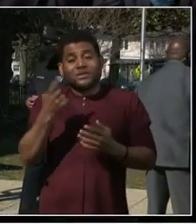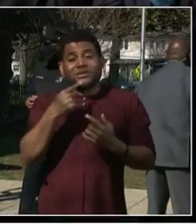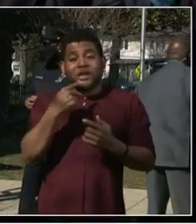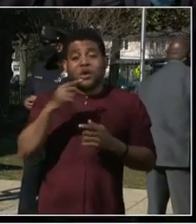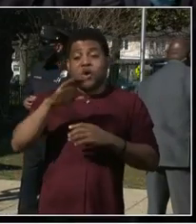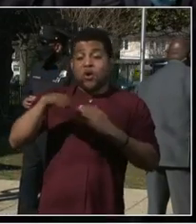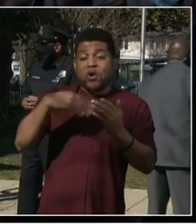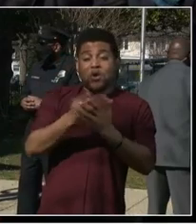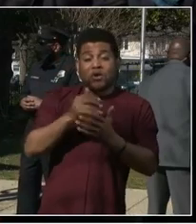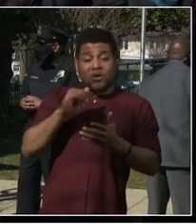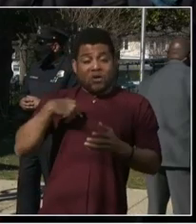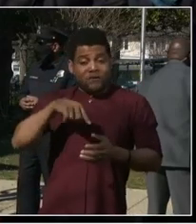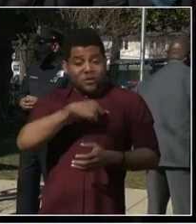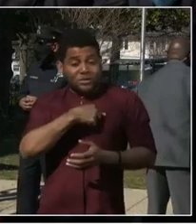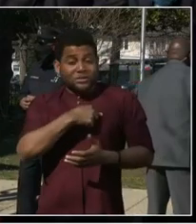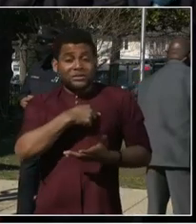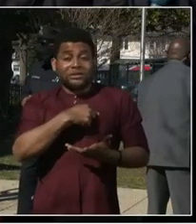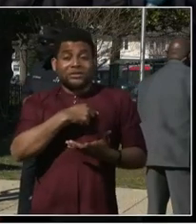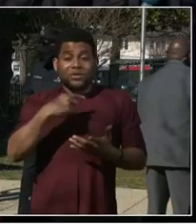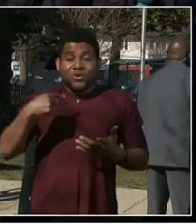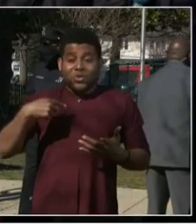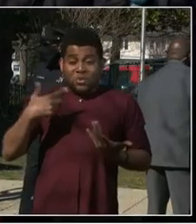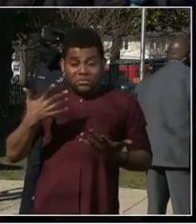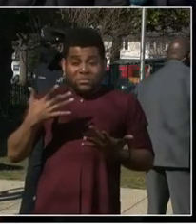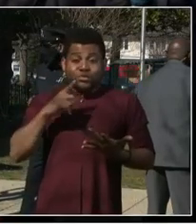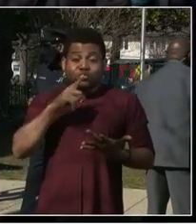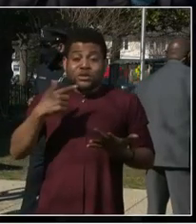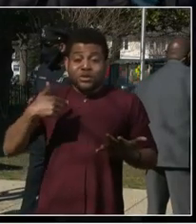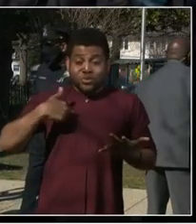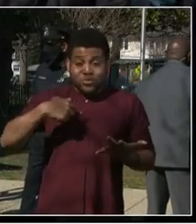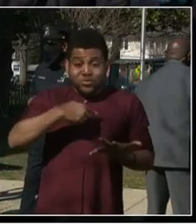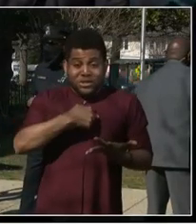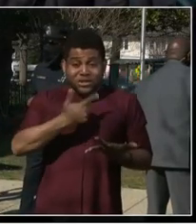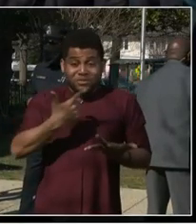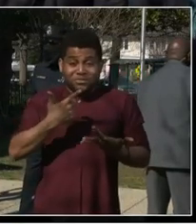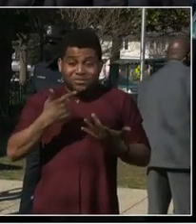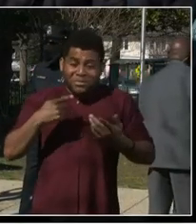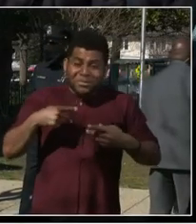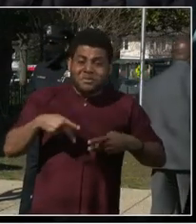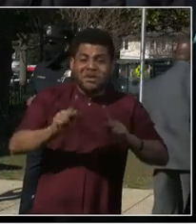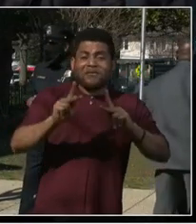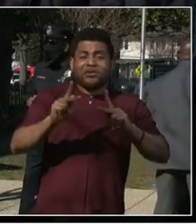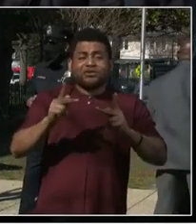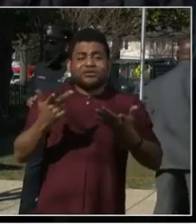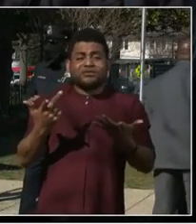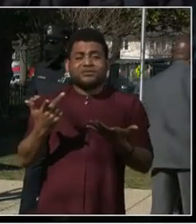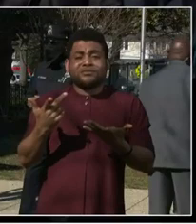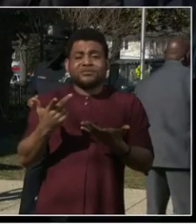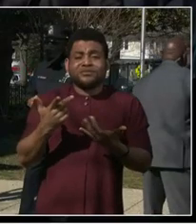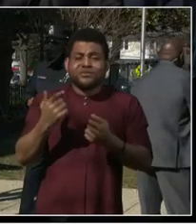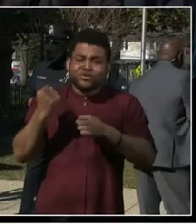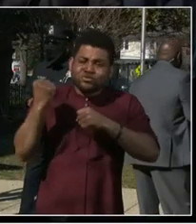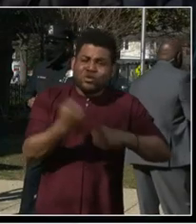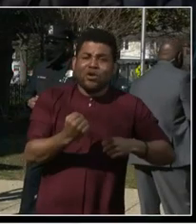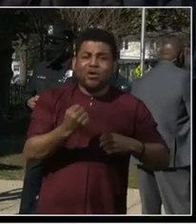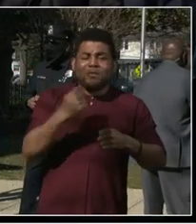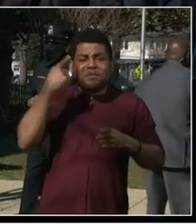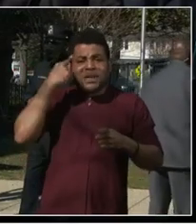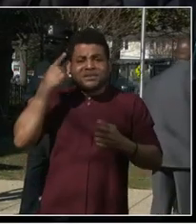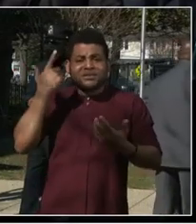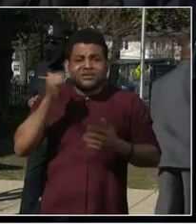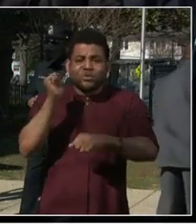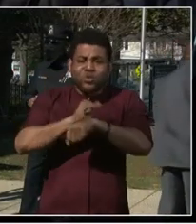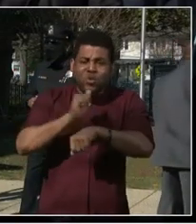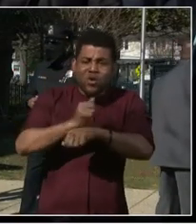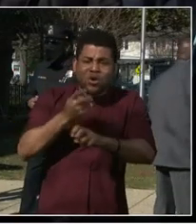us who are privileged to be of sound mind and body and spirit and work hard every day and have our own